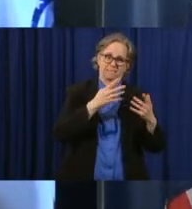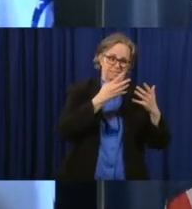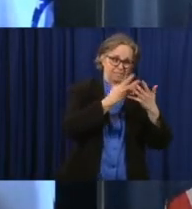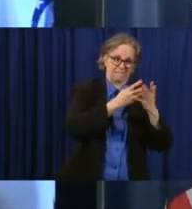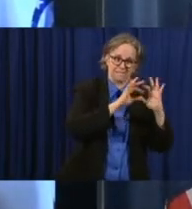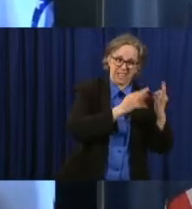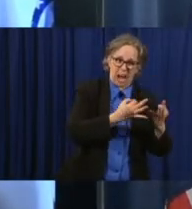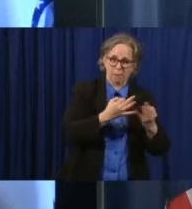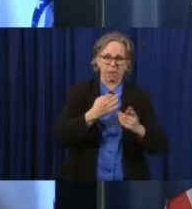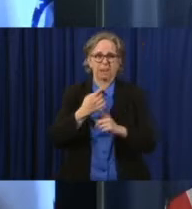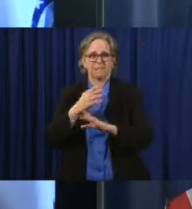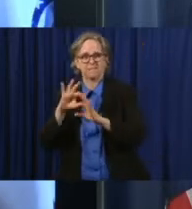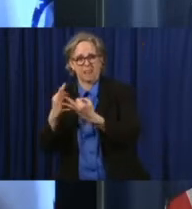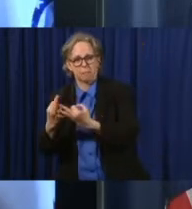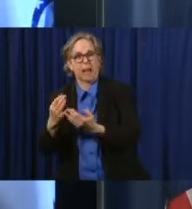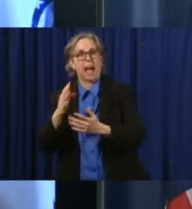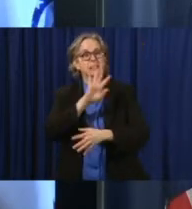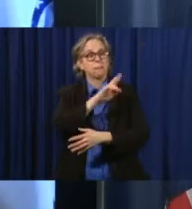faithfully treated and served.